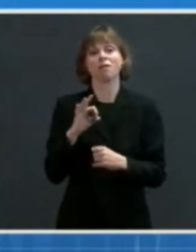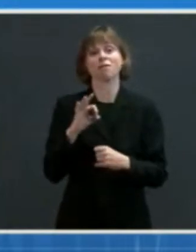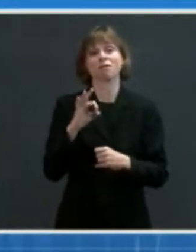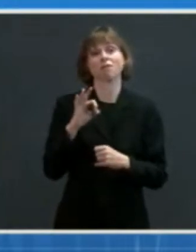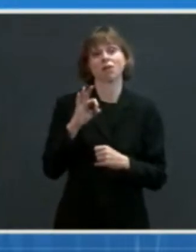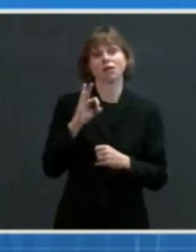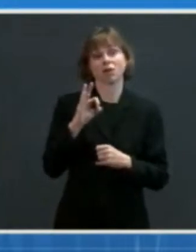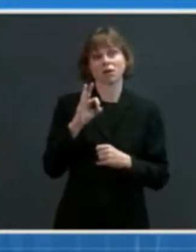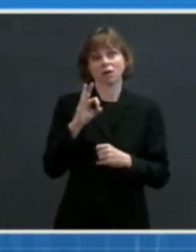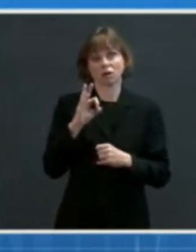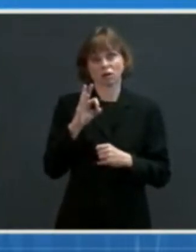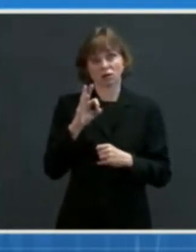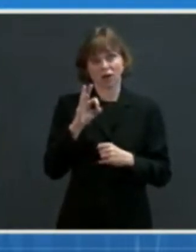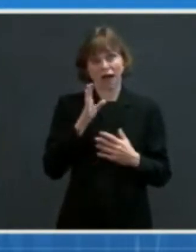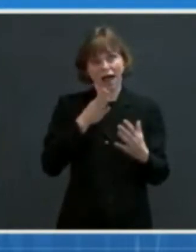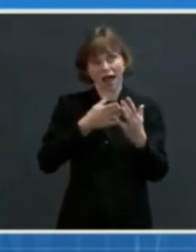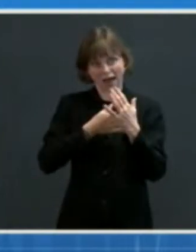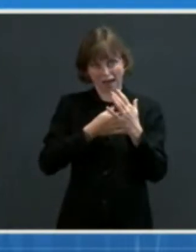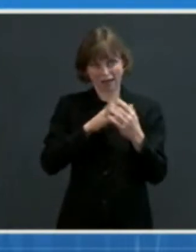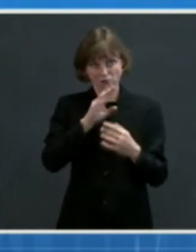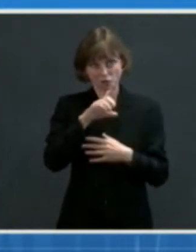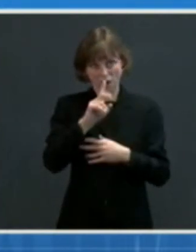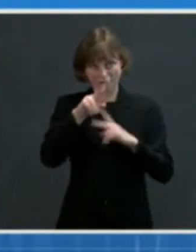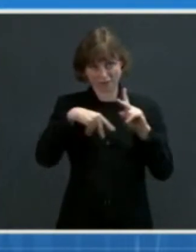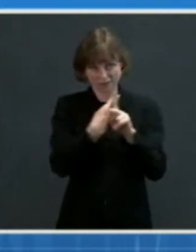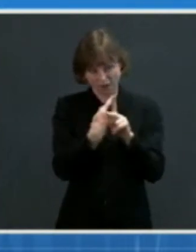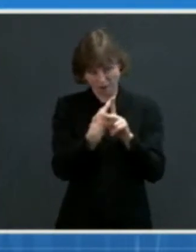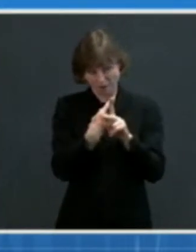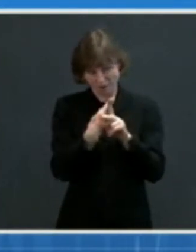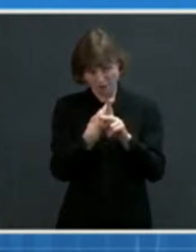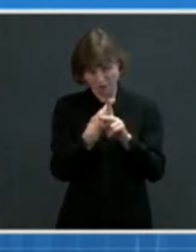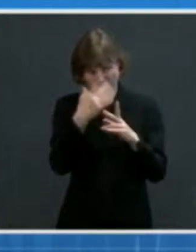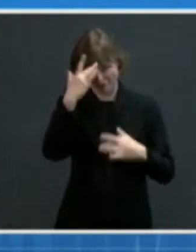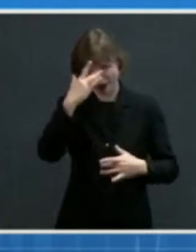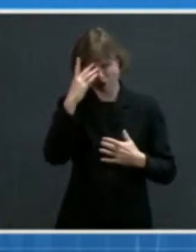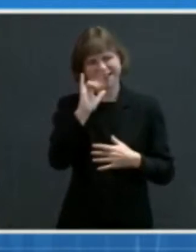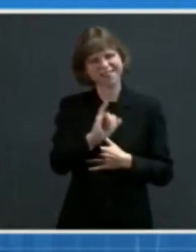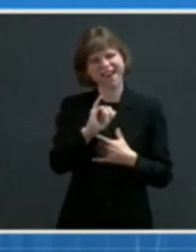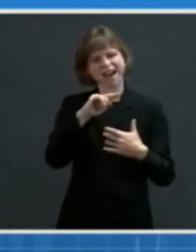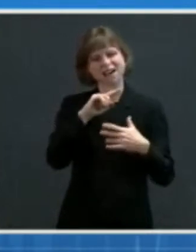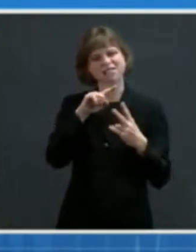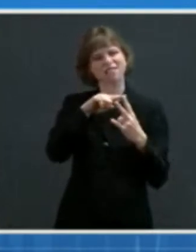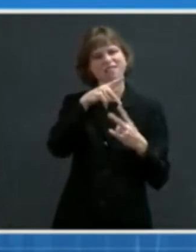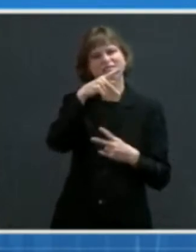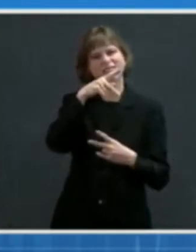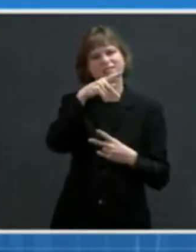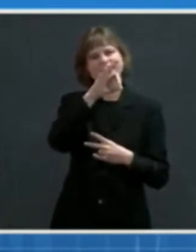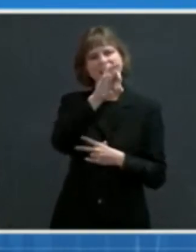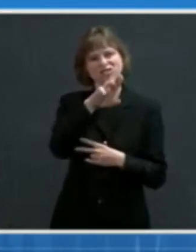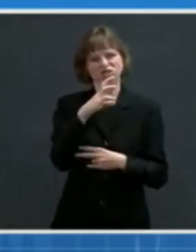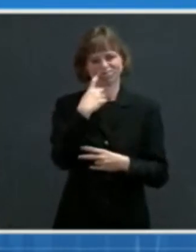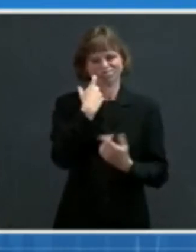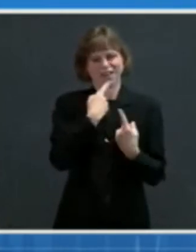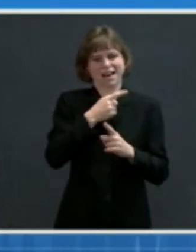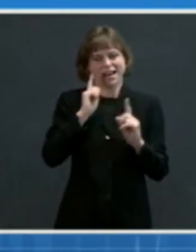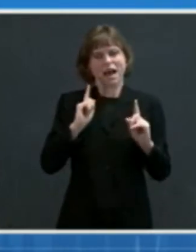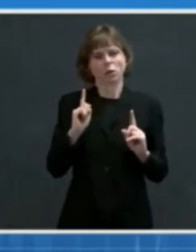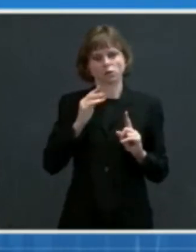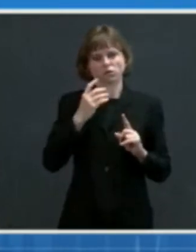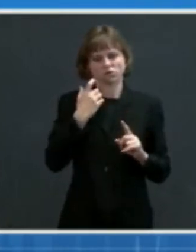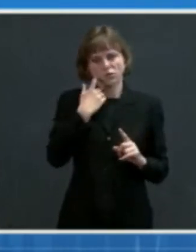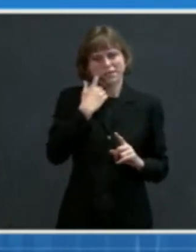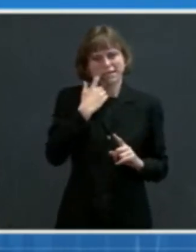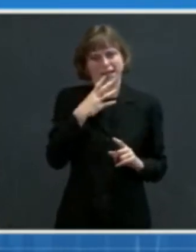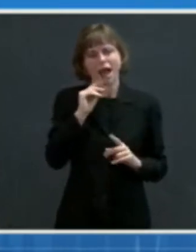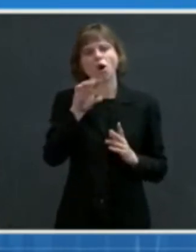type against the wild type virus, which is exactly what Pfizer has announced a bit ago and what other companies